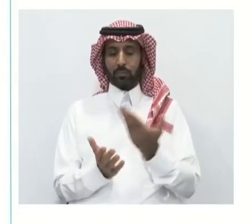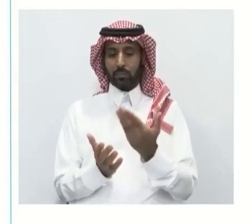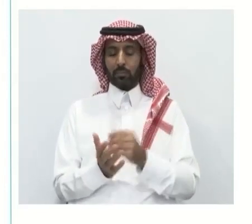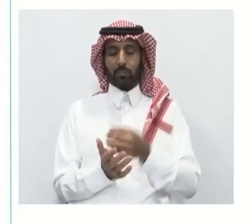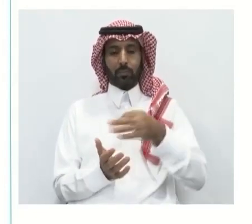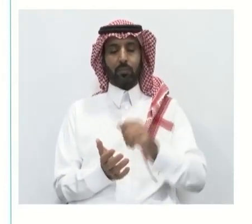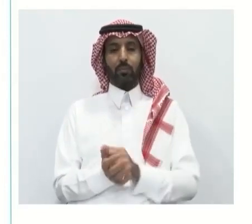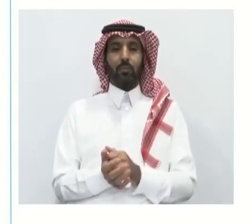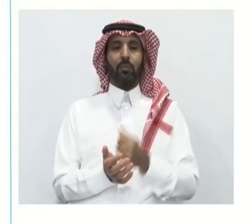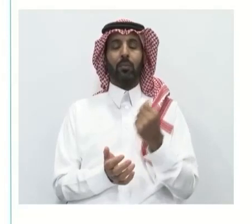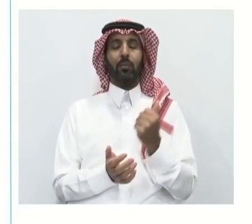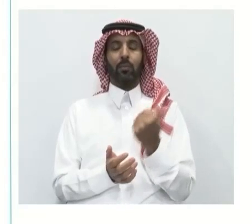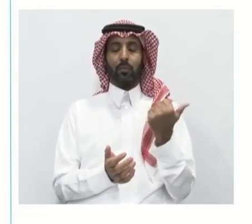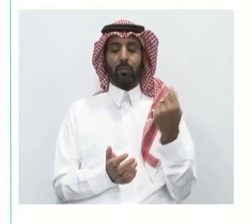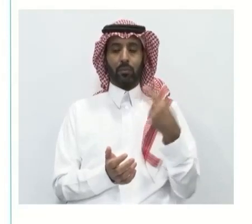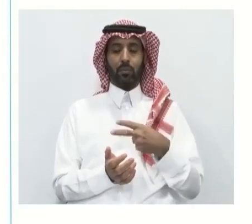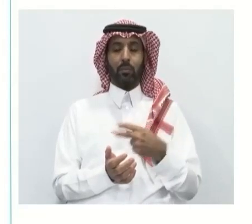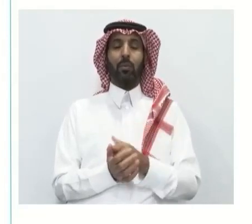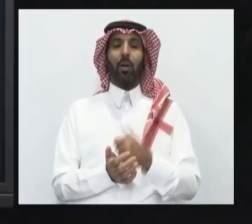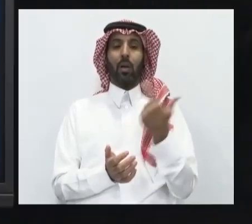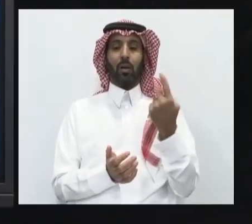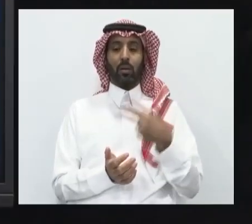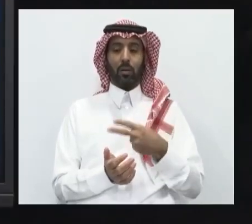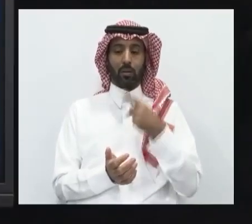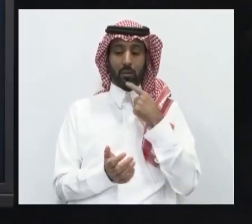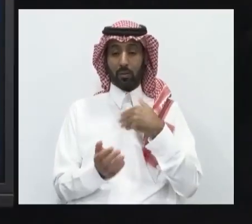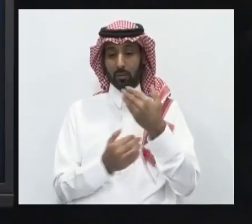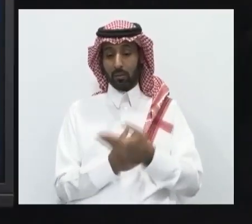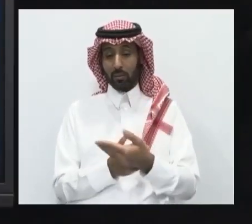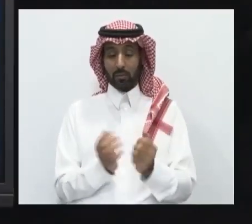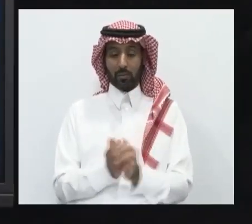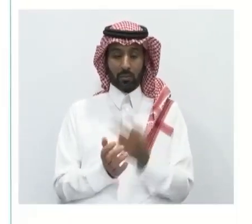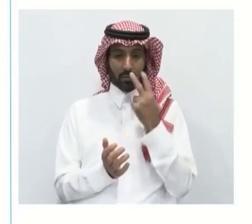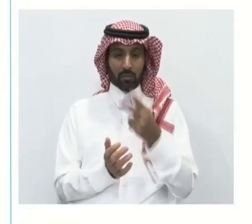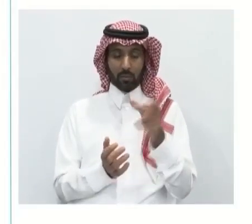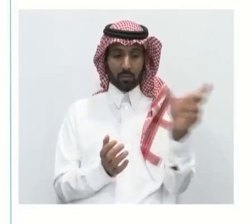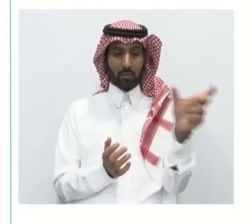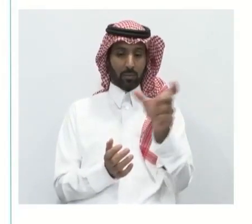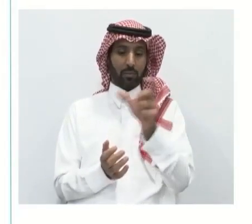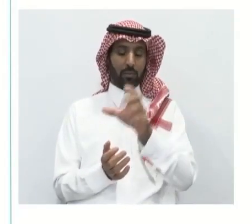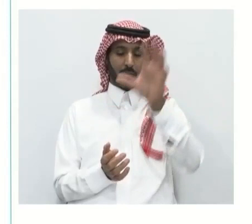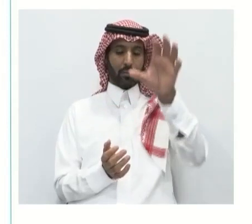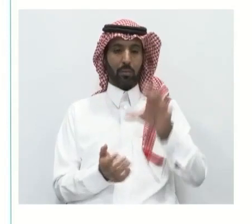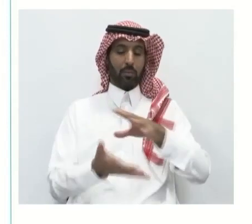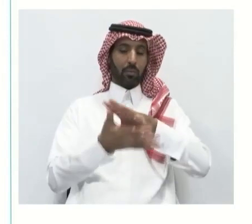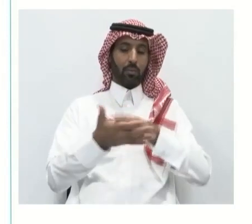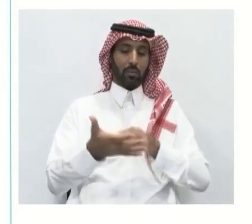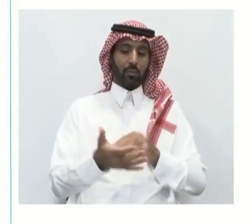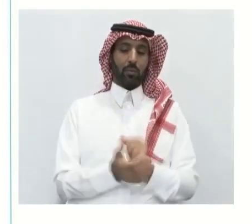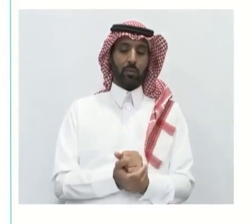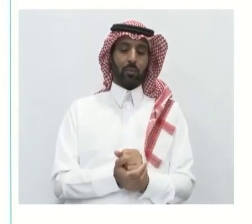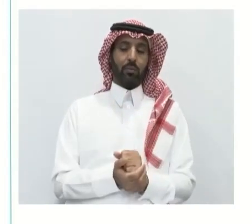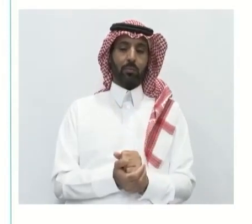pages 26 and 27, which we will take now. We will see these words, complete each sentence, and we finish